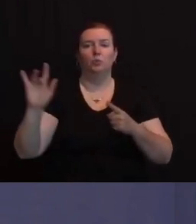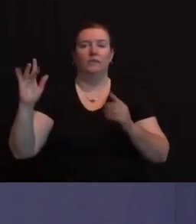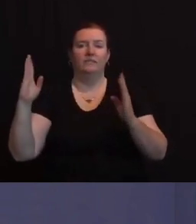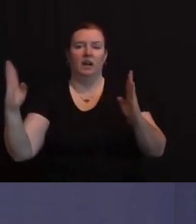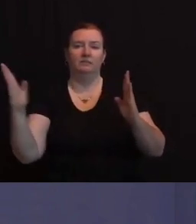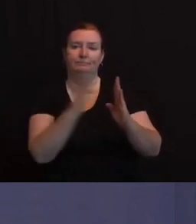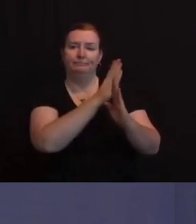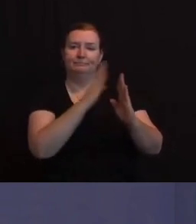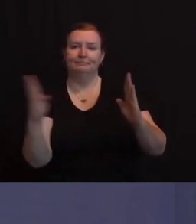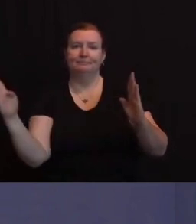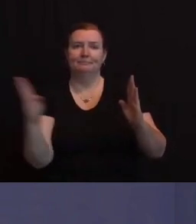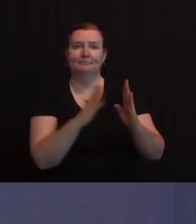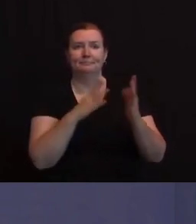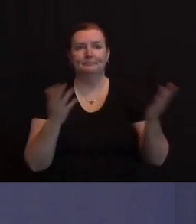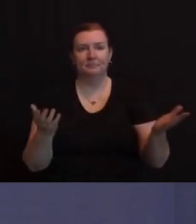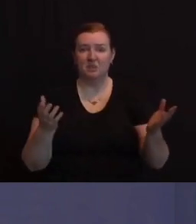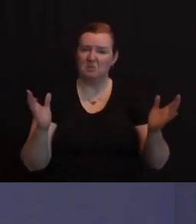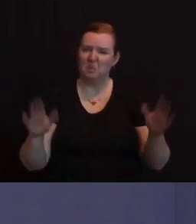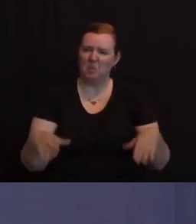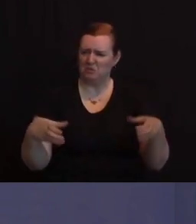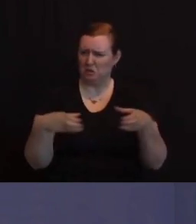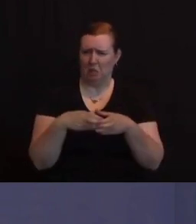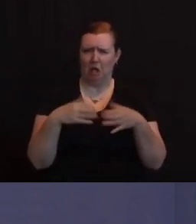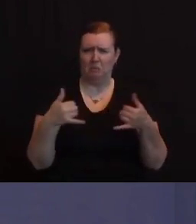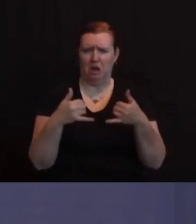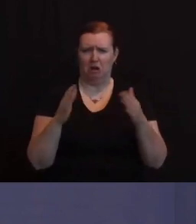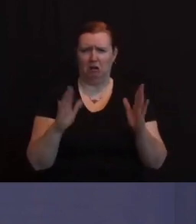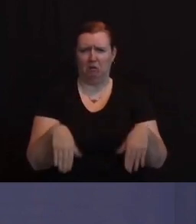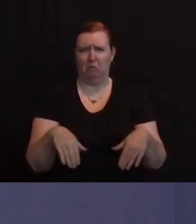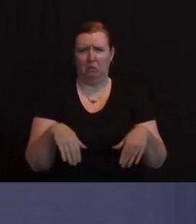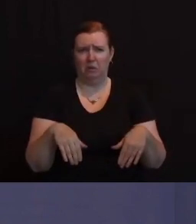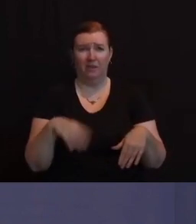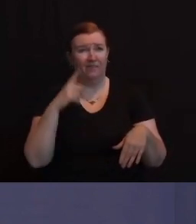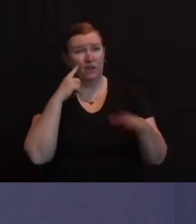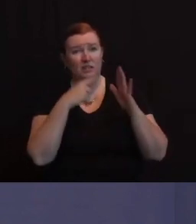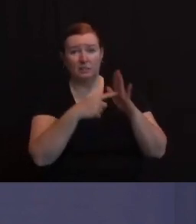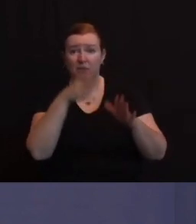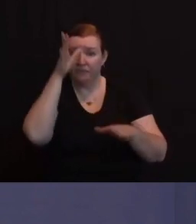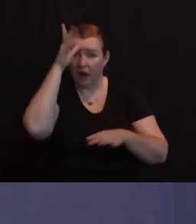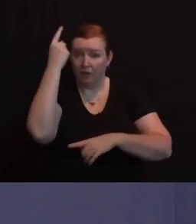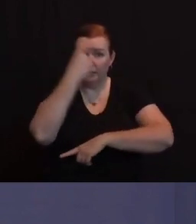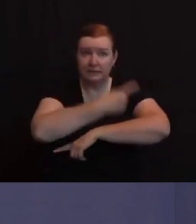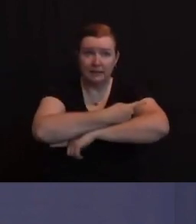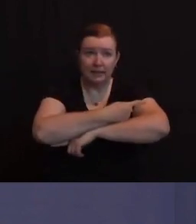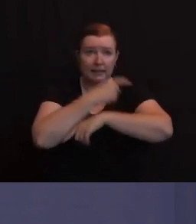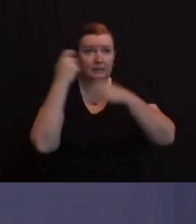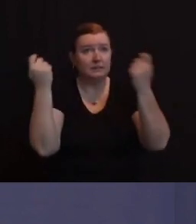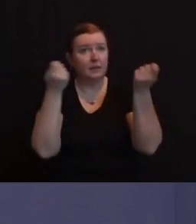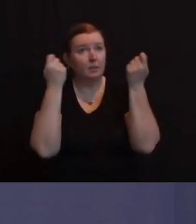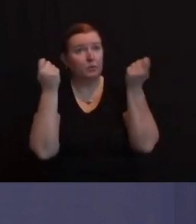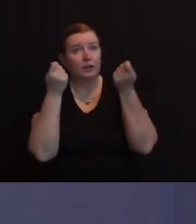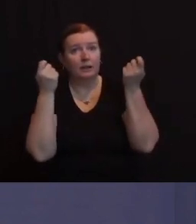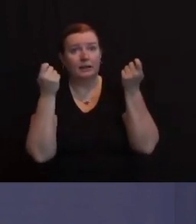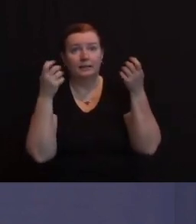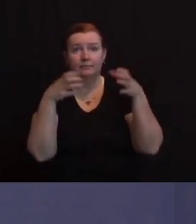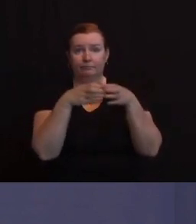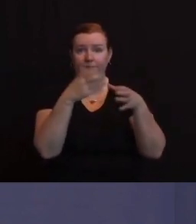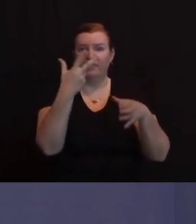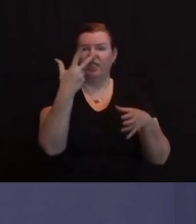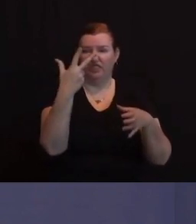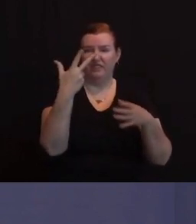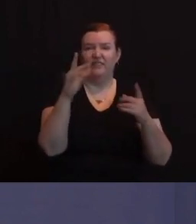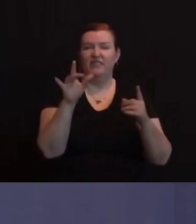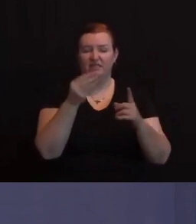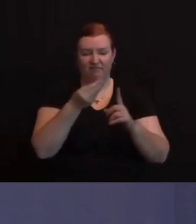gatherings can lead to cases. For example, a Father's Day celebration held in Essex County was linked to 3 cases. There's been